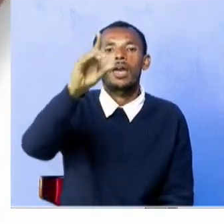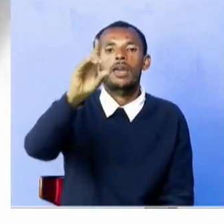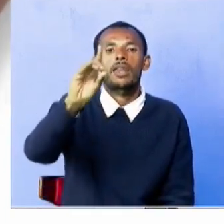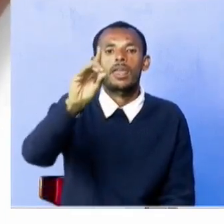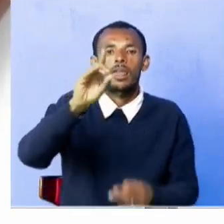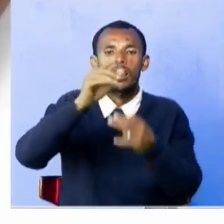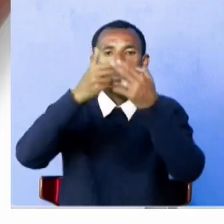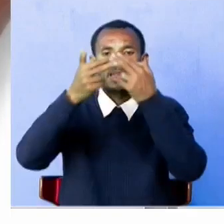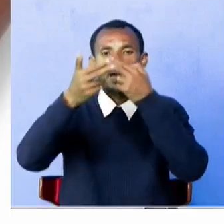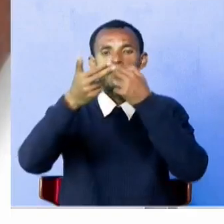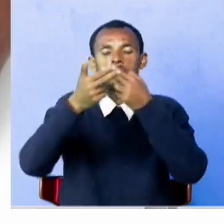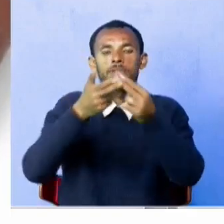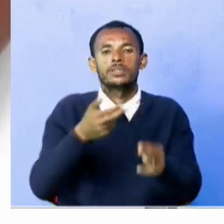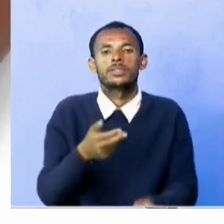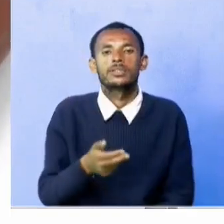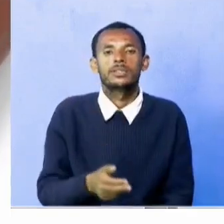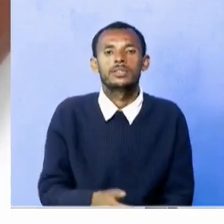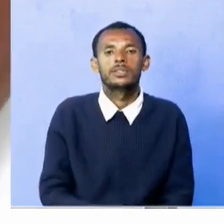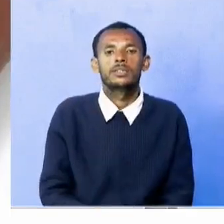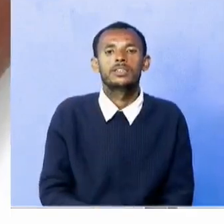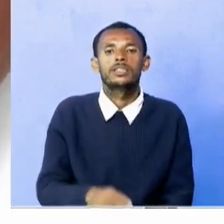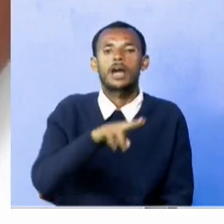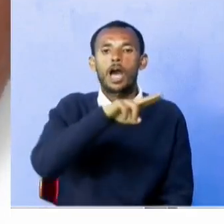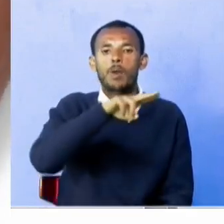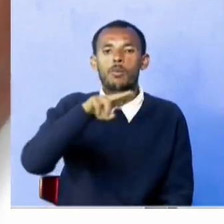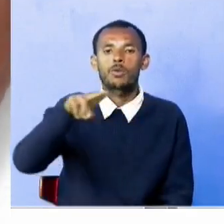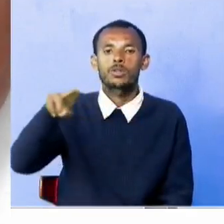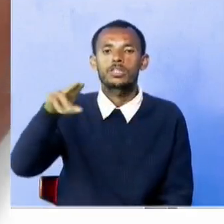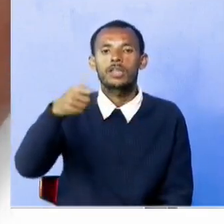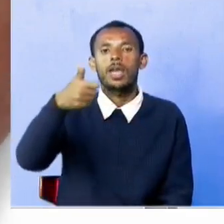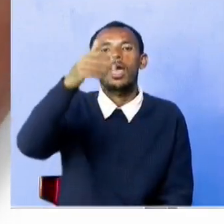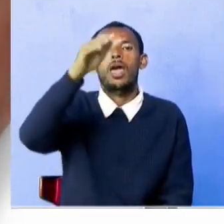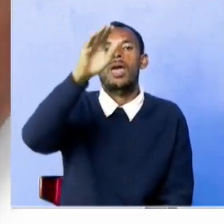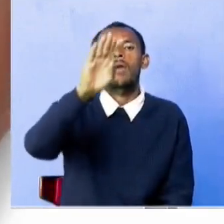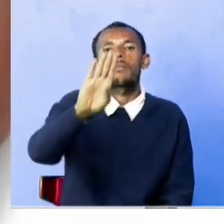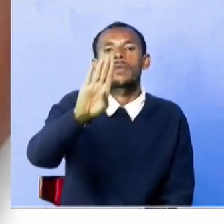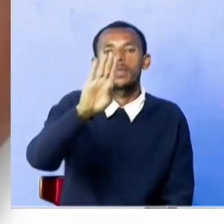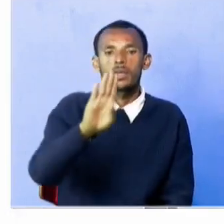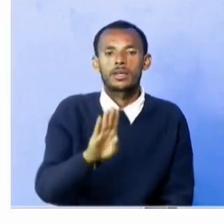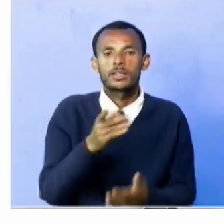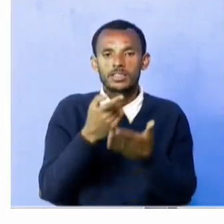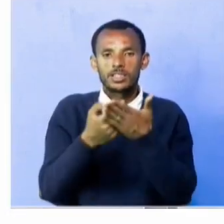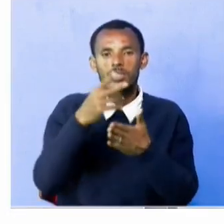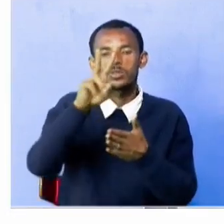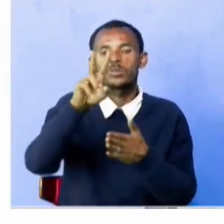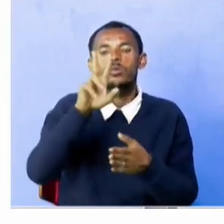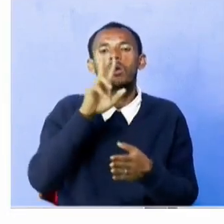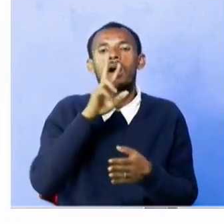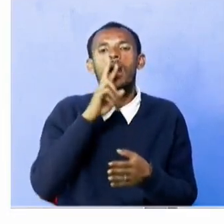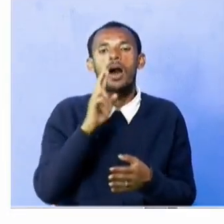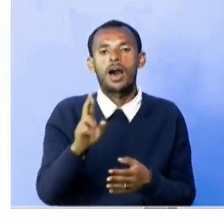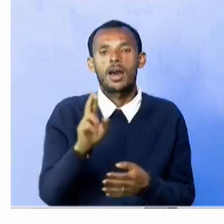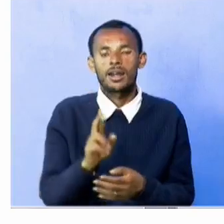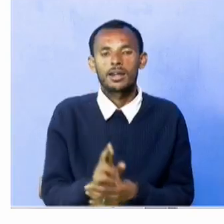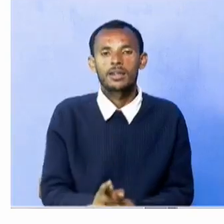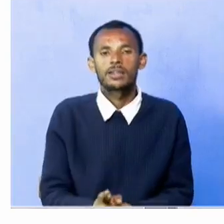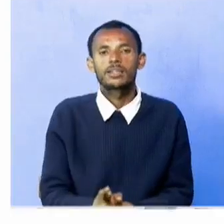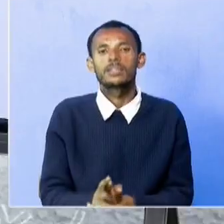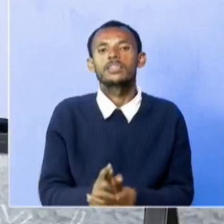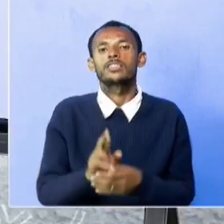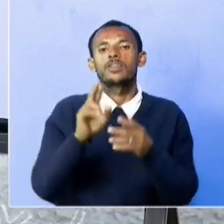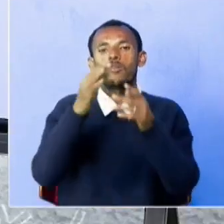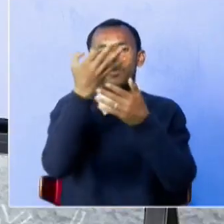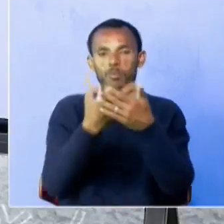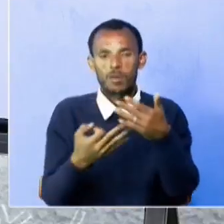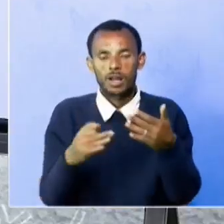times the hypotenuse AB. Okay, these two are the